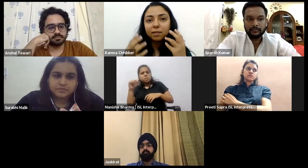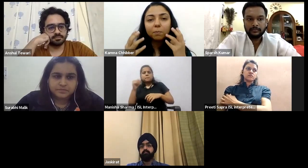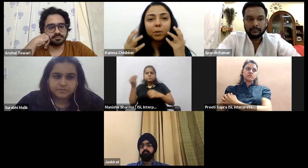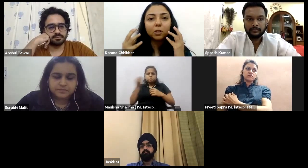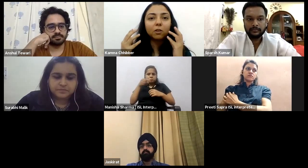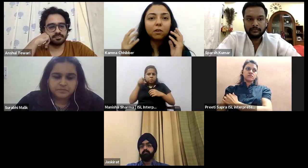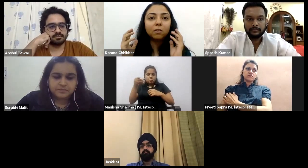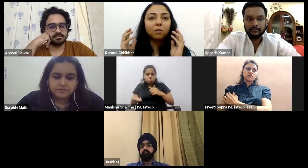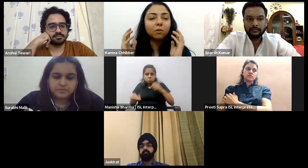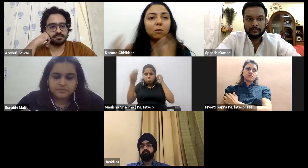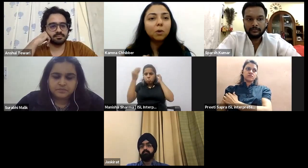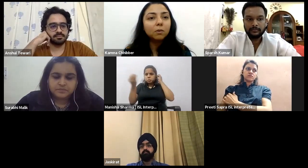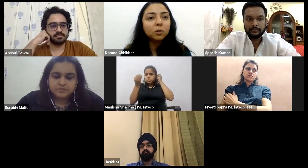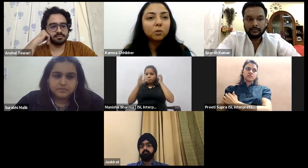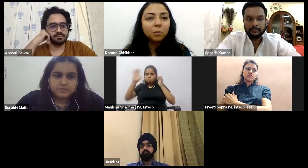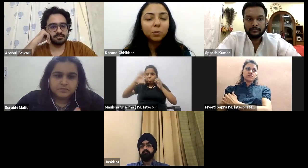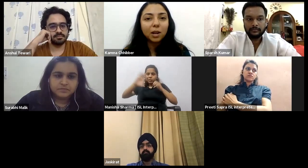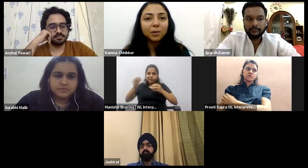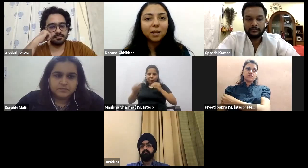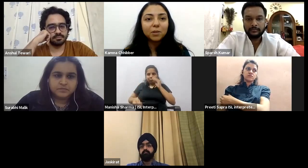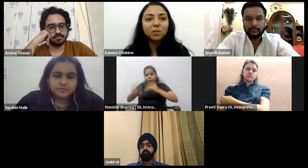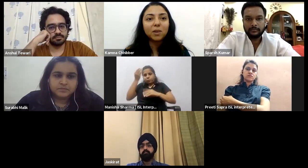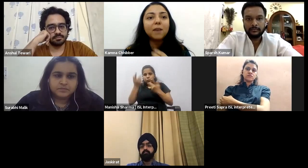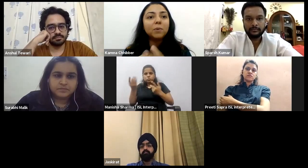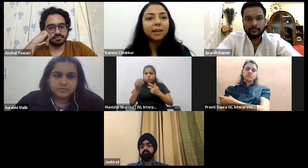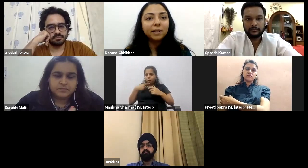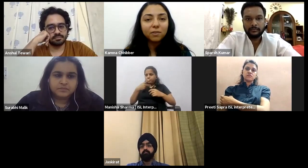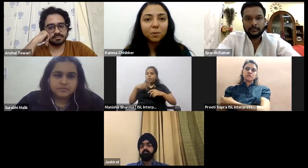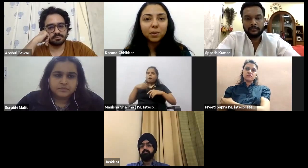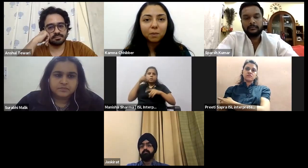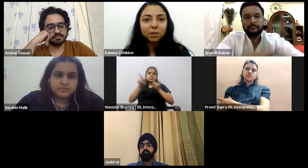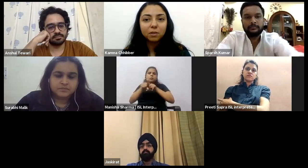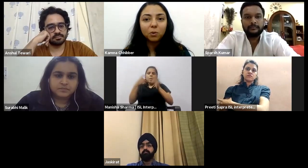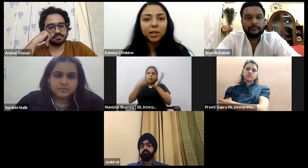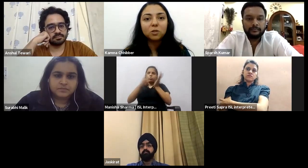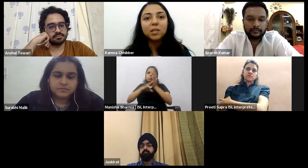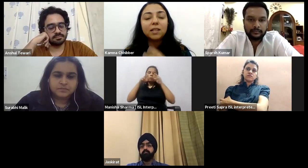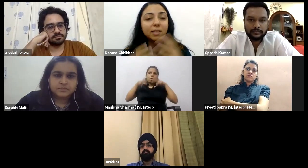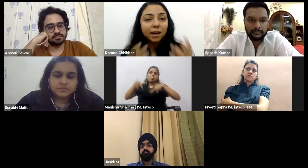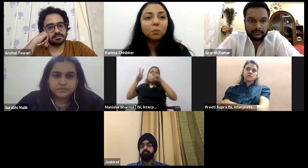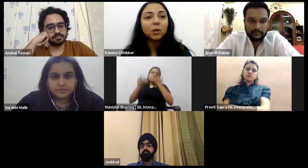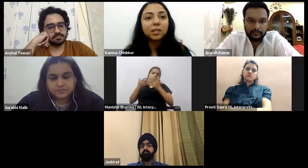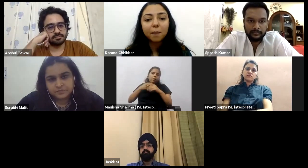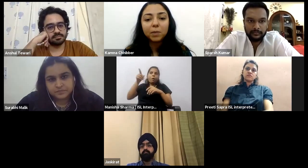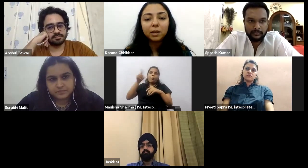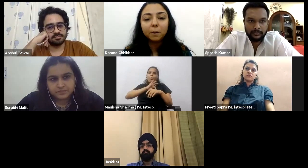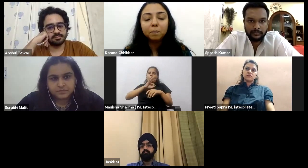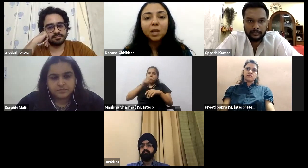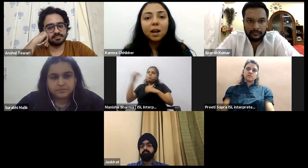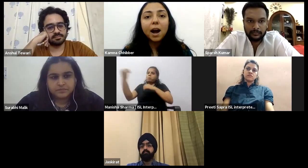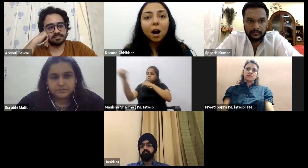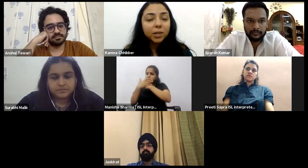there some particular role model which is being put out there because I would identify with that person more? And so is that what is happening